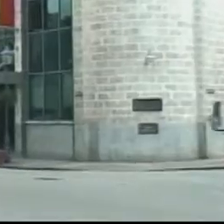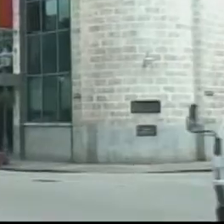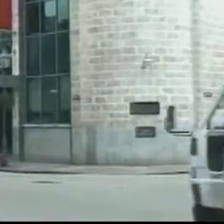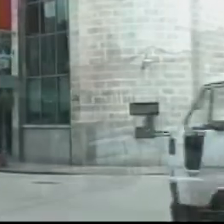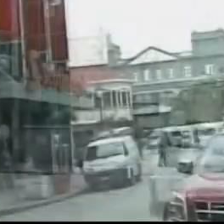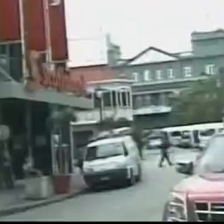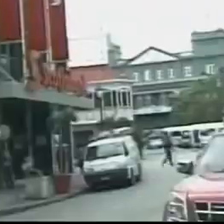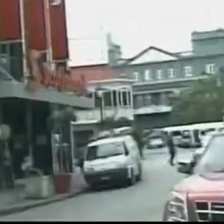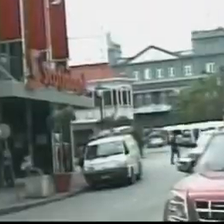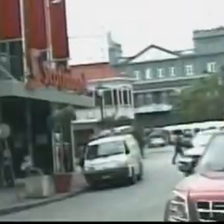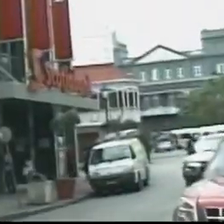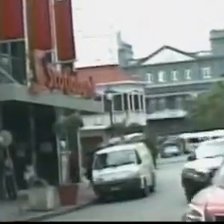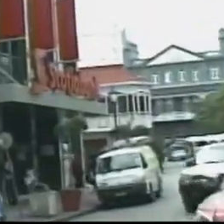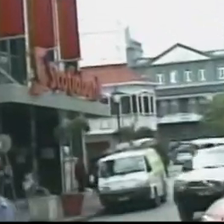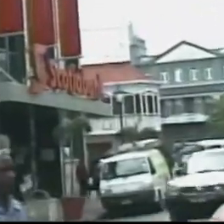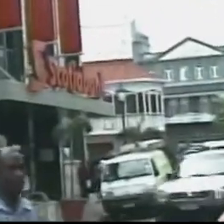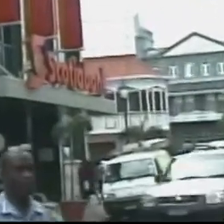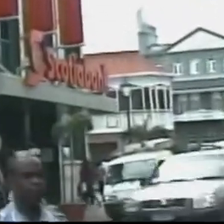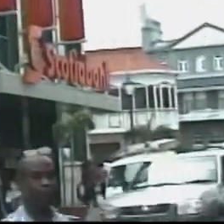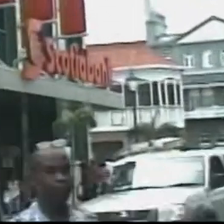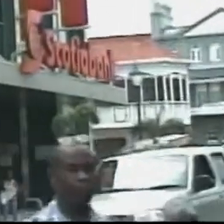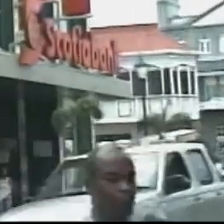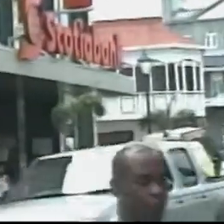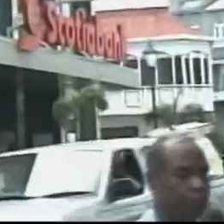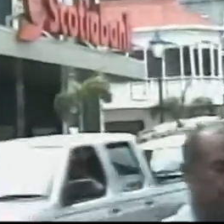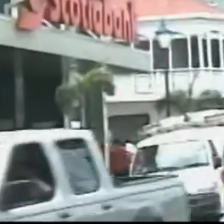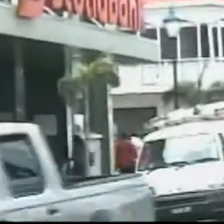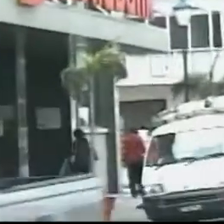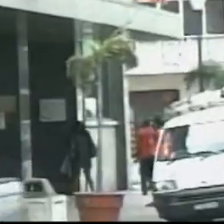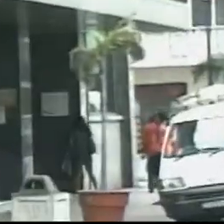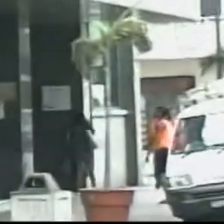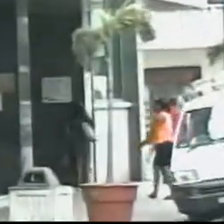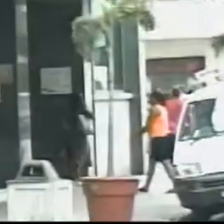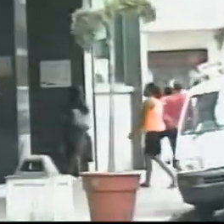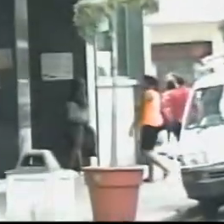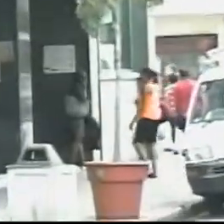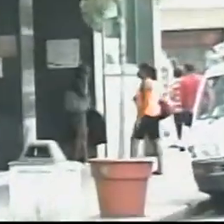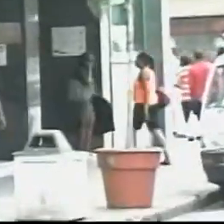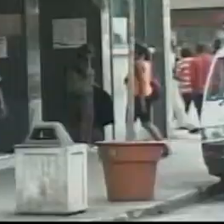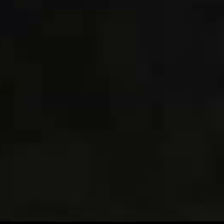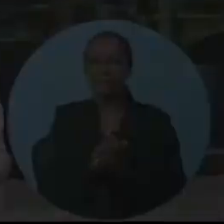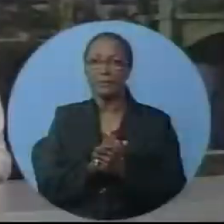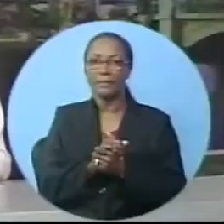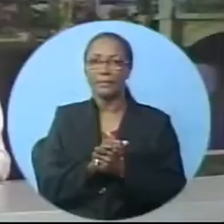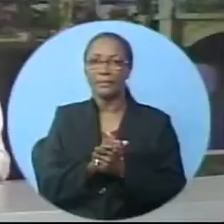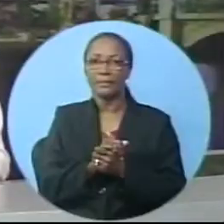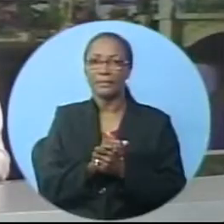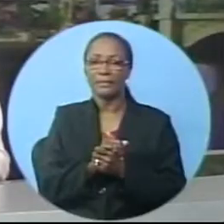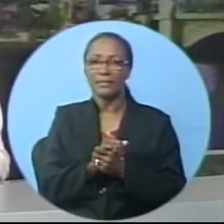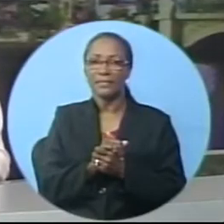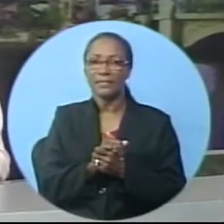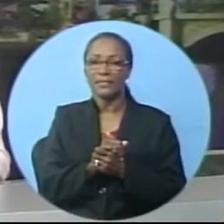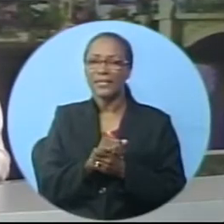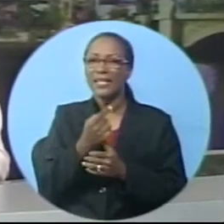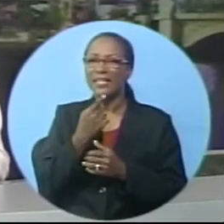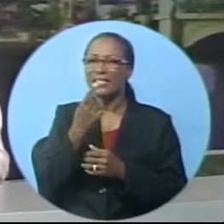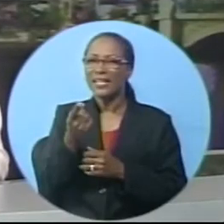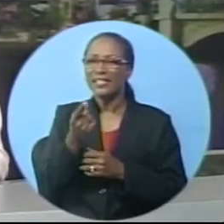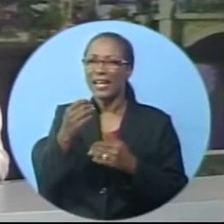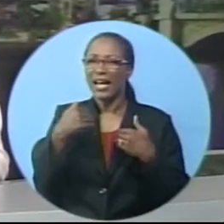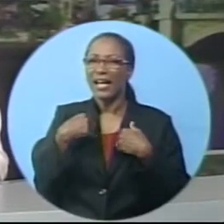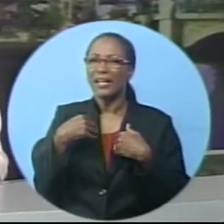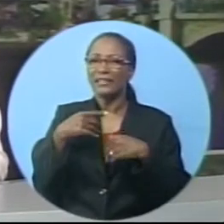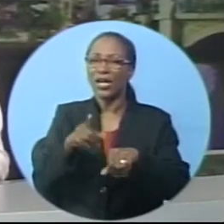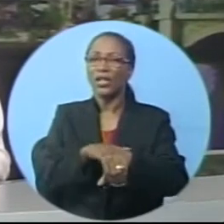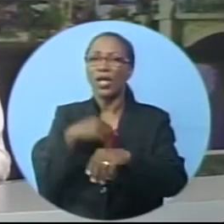competitive in serving its clients. She says Scotia didn't make the decision lightly, noting that it has a long history of dealing